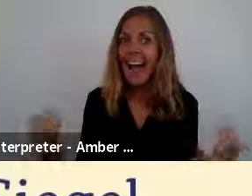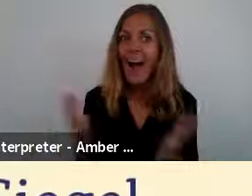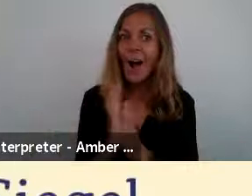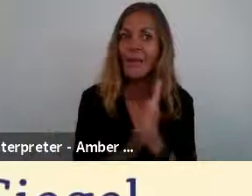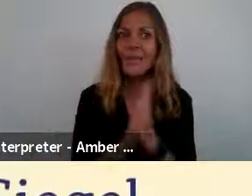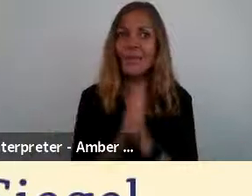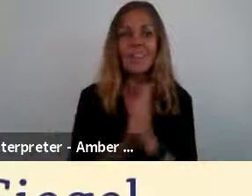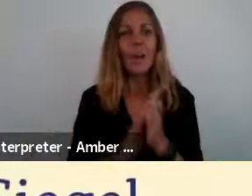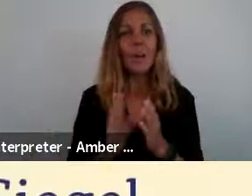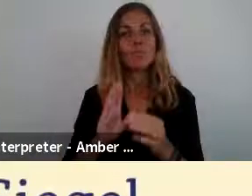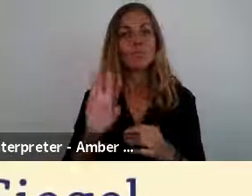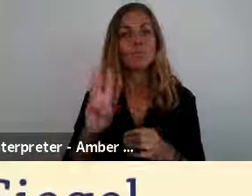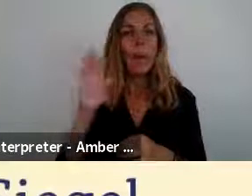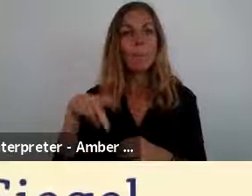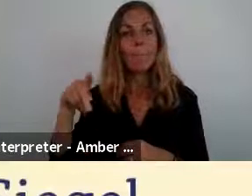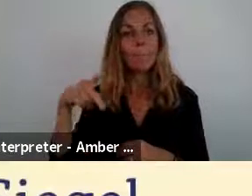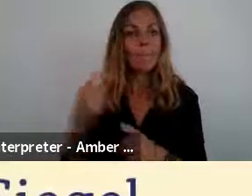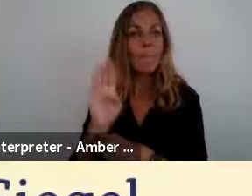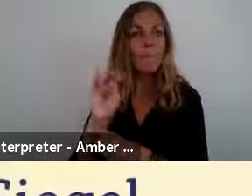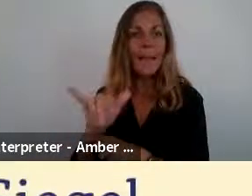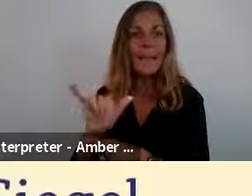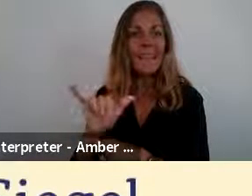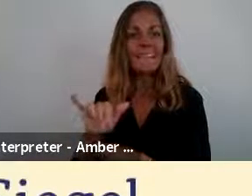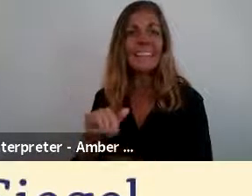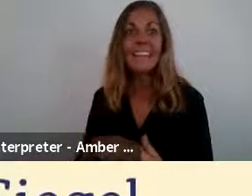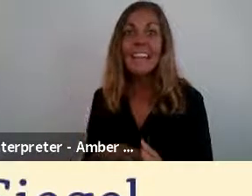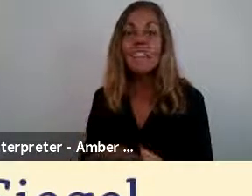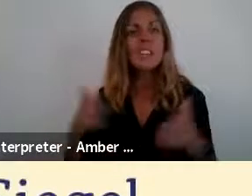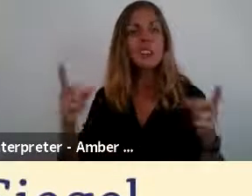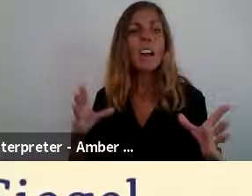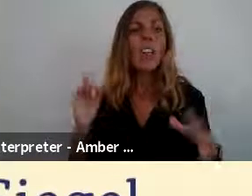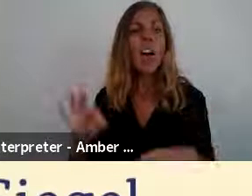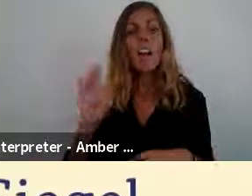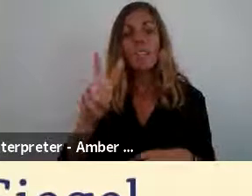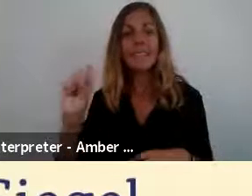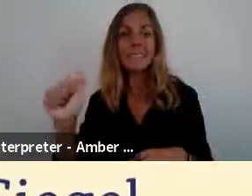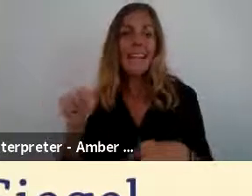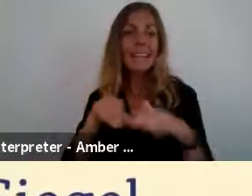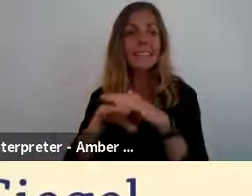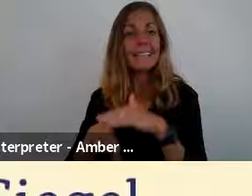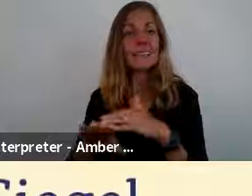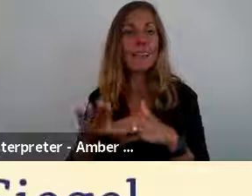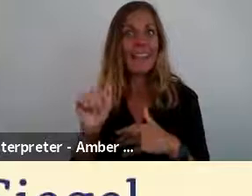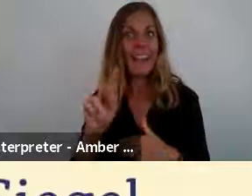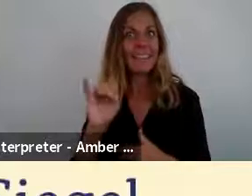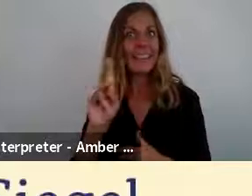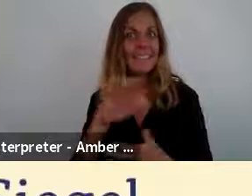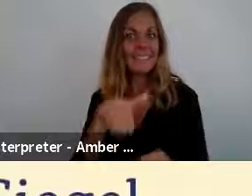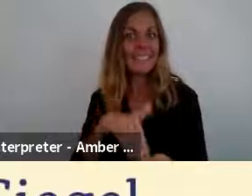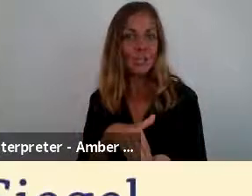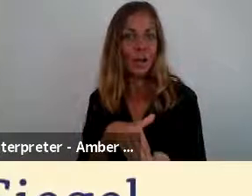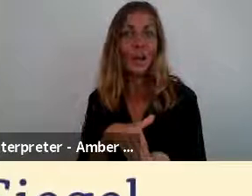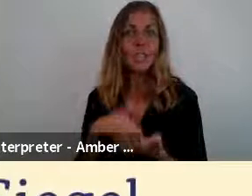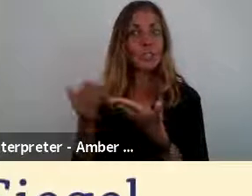to get our wrap up from Betty Siegel, who is the Director of VSA and Accessibility at the Kennedy Center. And she